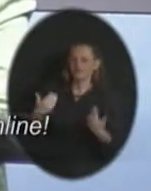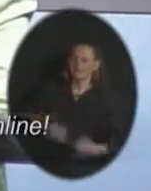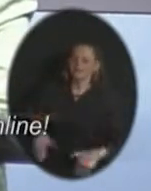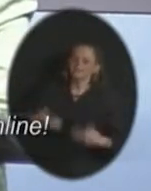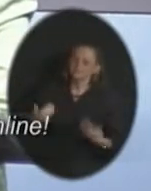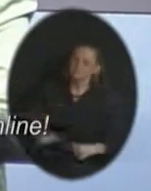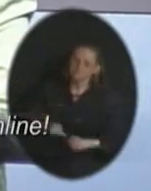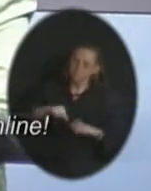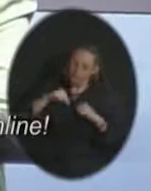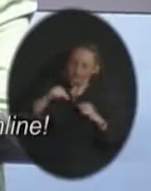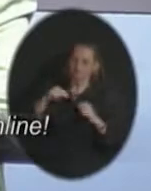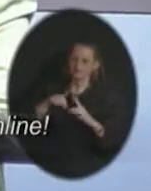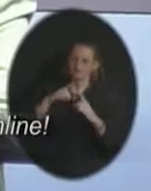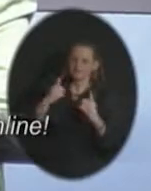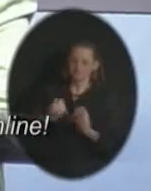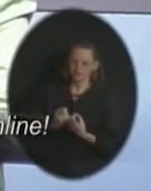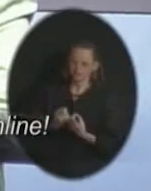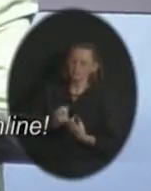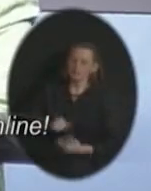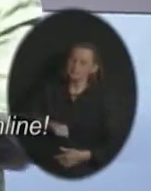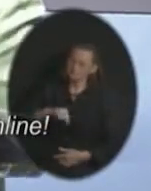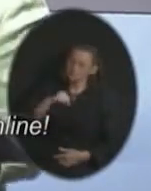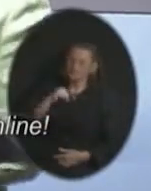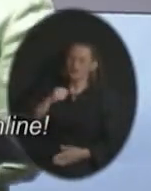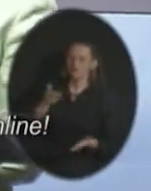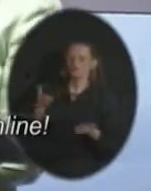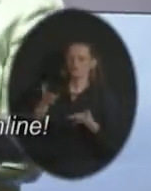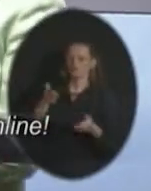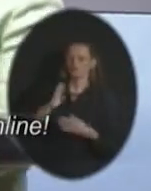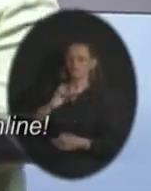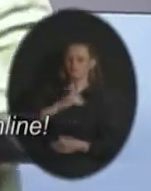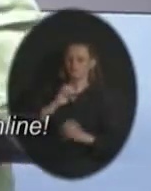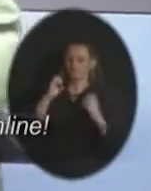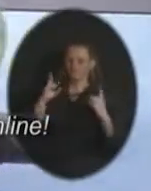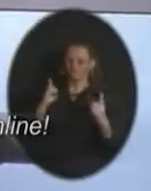so proud to have served on the Board of Education. Thank you.